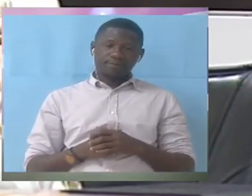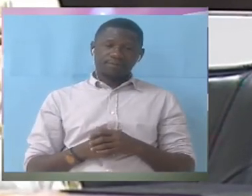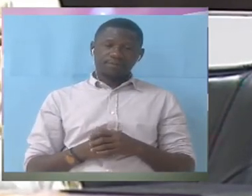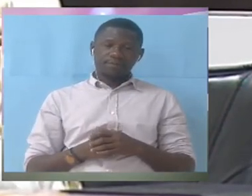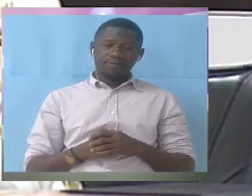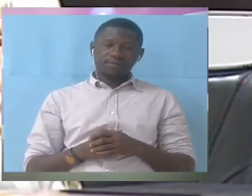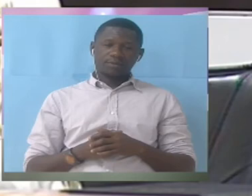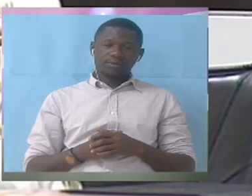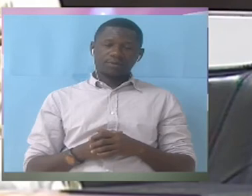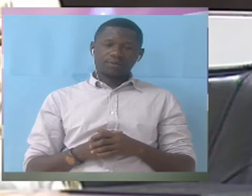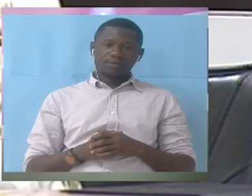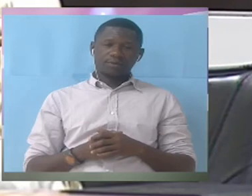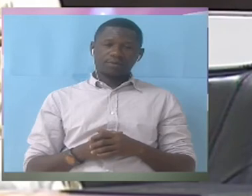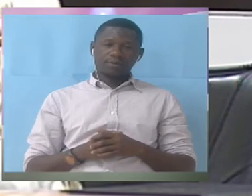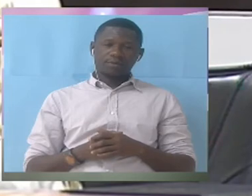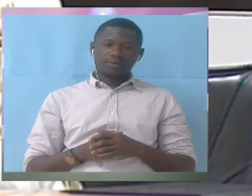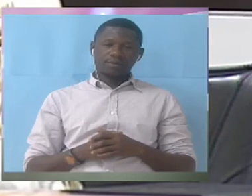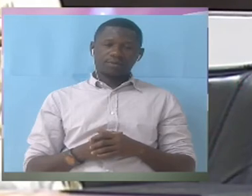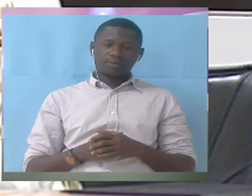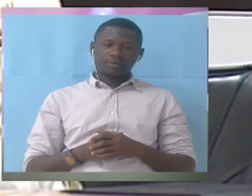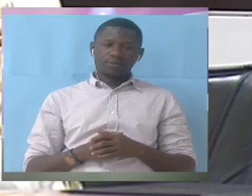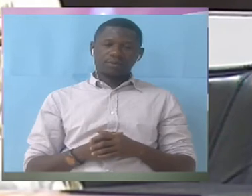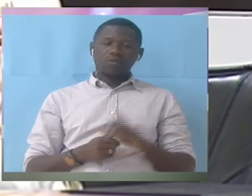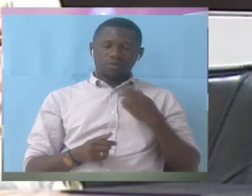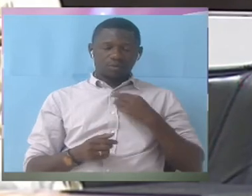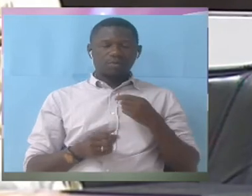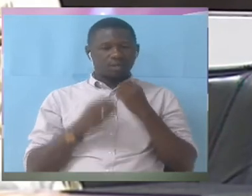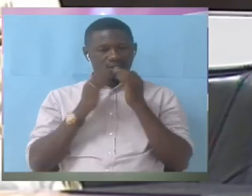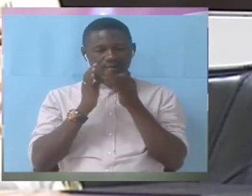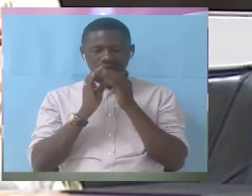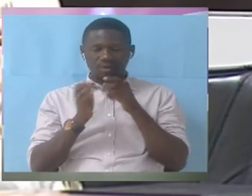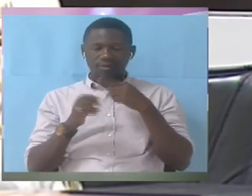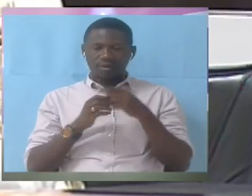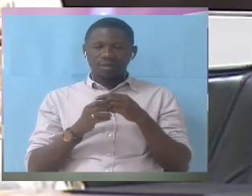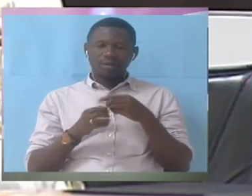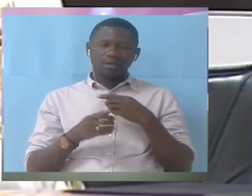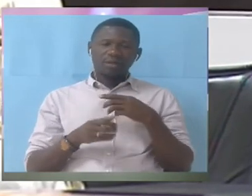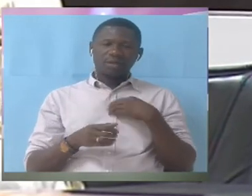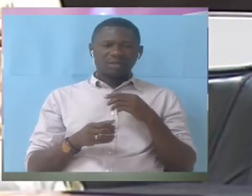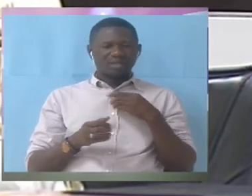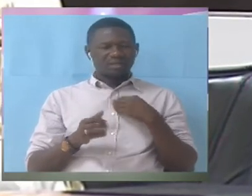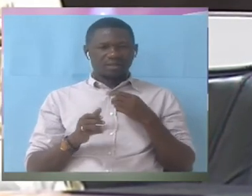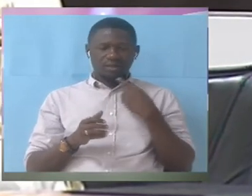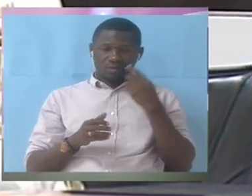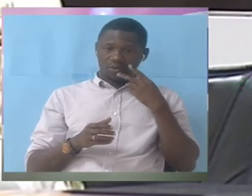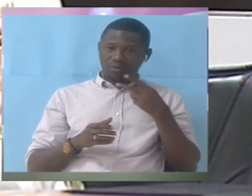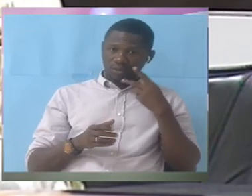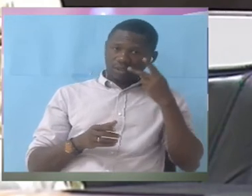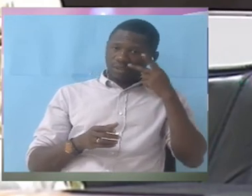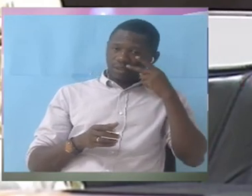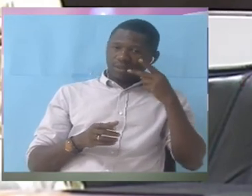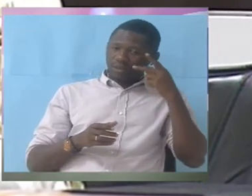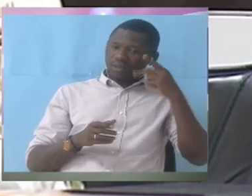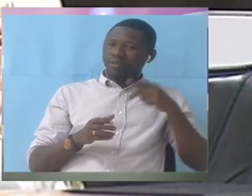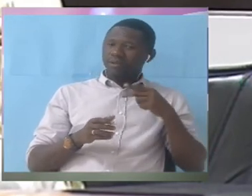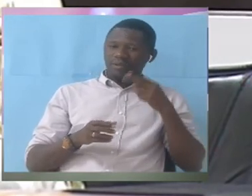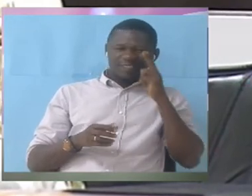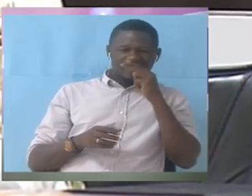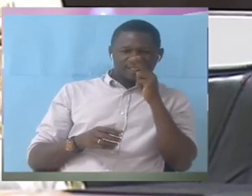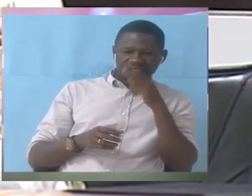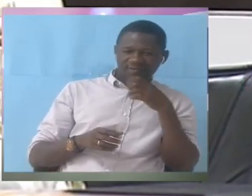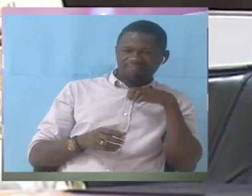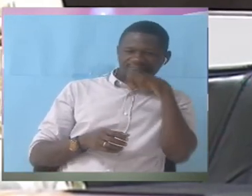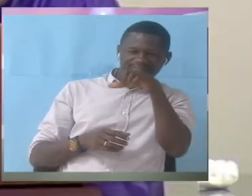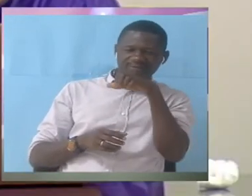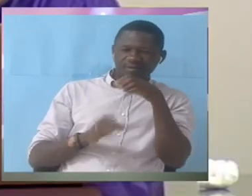what I would call a mock execution took place. Li ma wax dal né moy dañ mélon ni dañu won ni ñene ray nañ leen fekk defuñ ko.